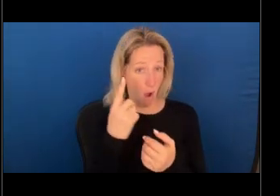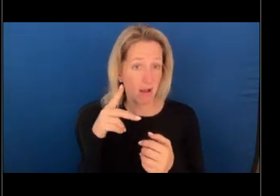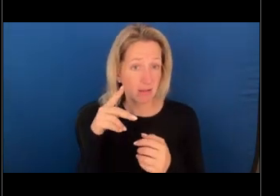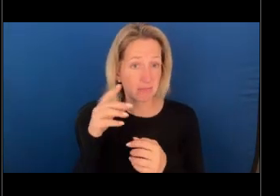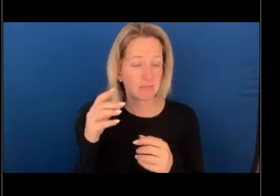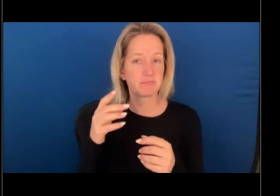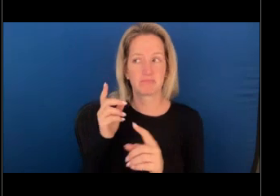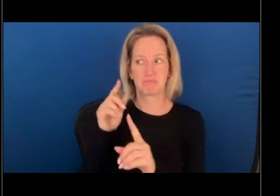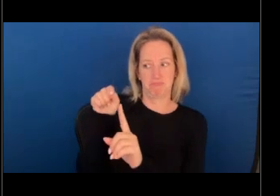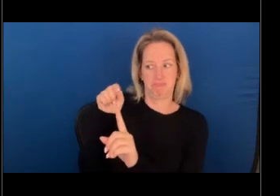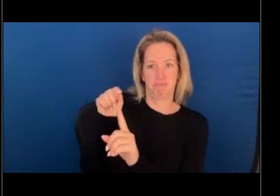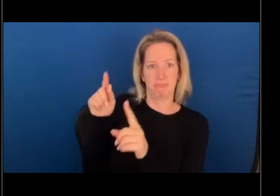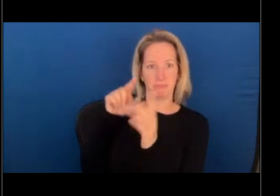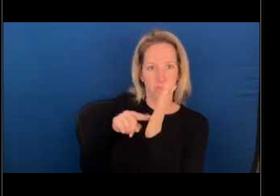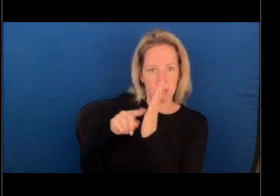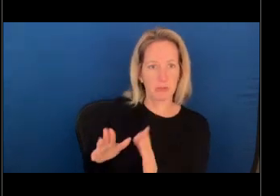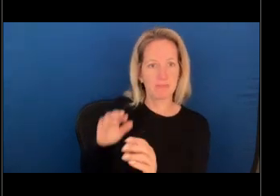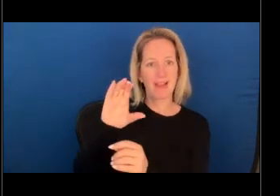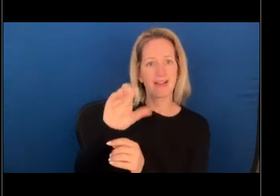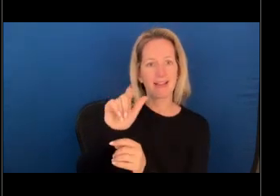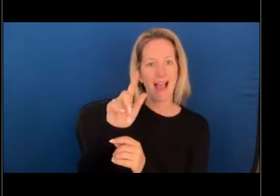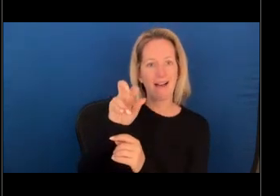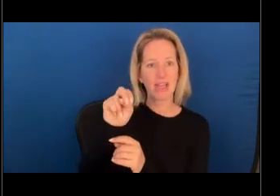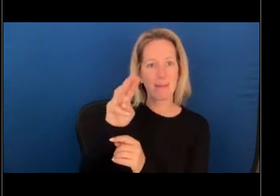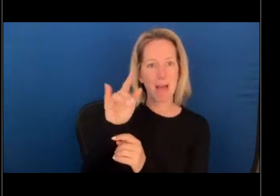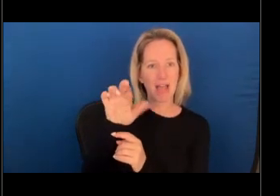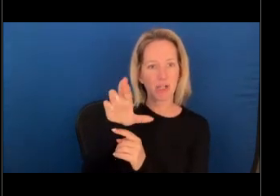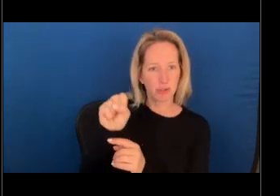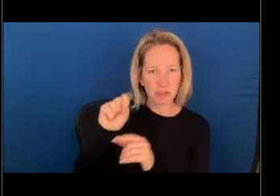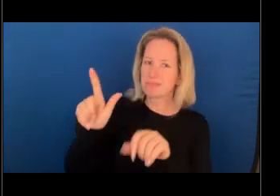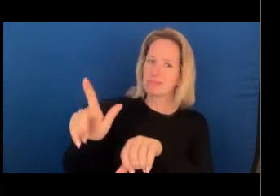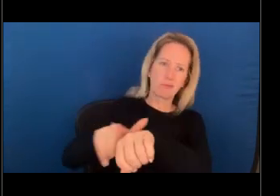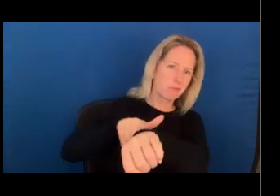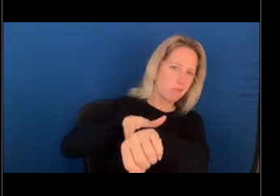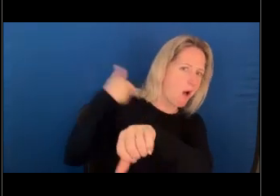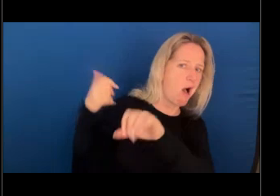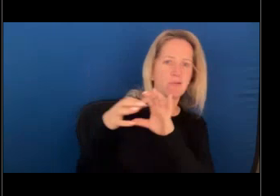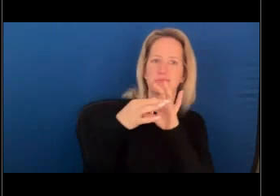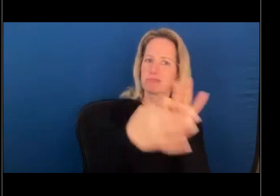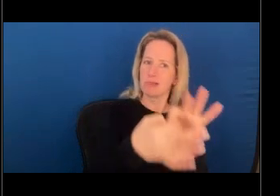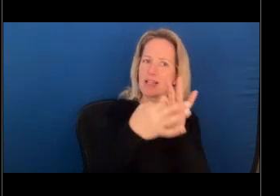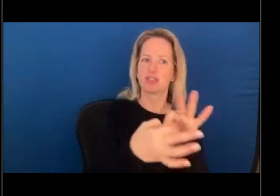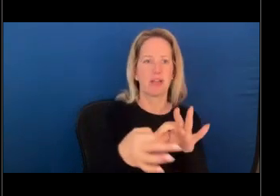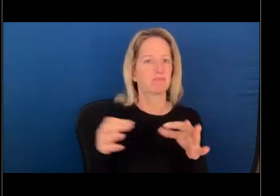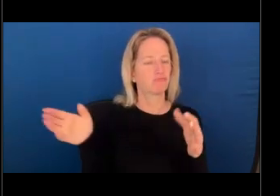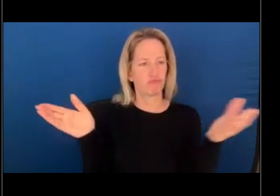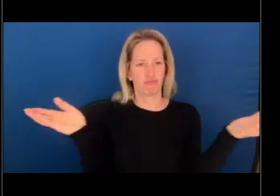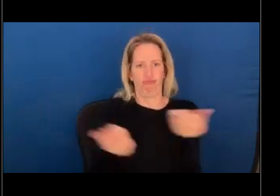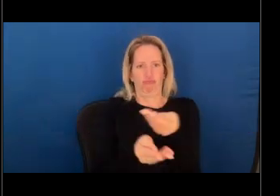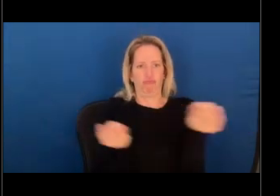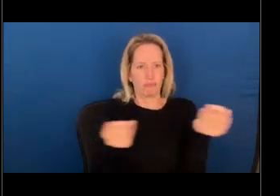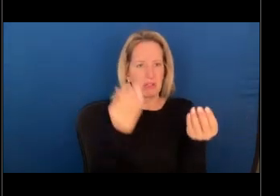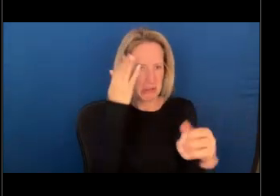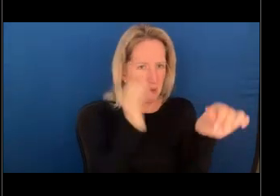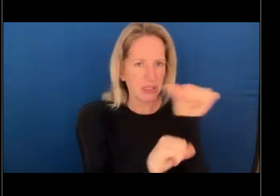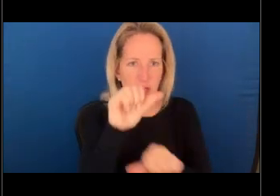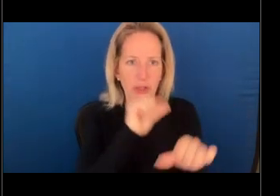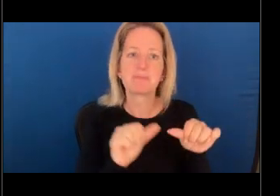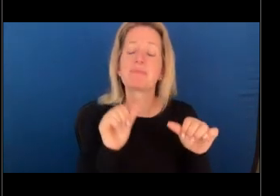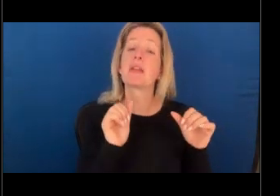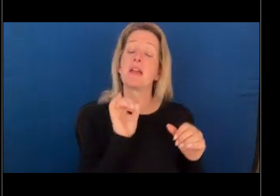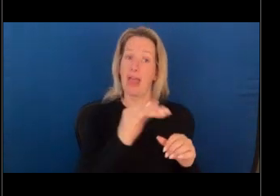long-standing relationships with many commercial fisheries, and that's proving to be a great advantage for us. We're planning roundtable discussions